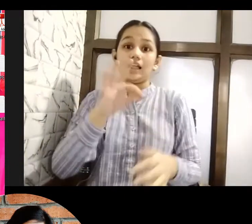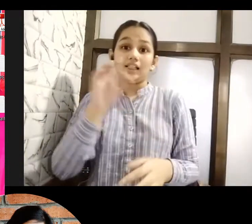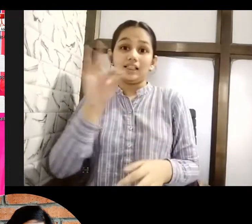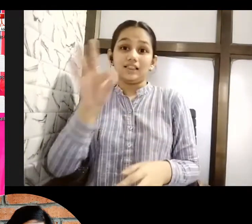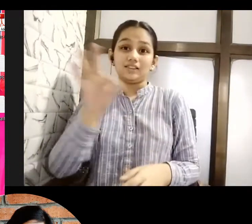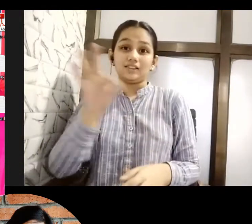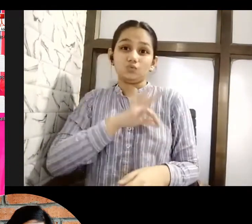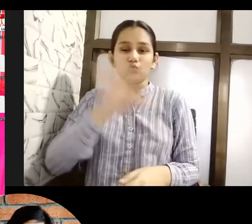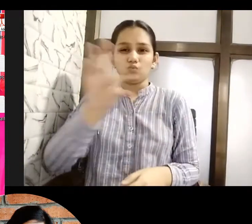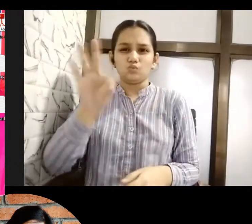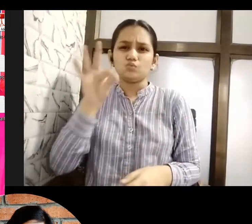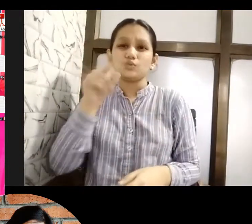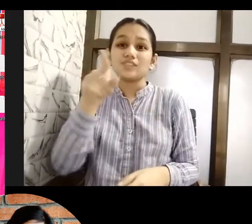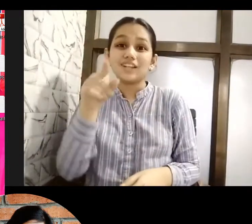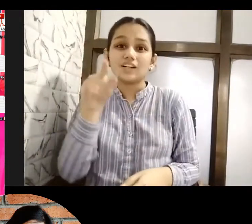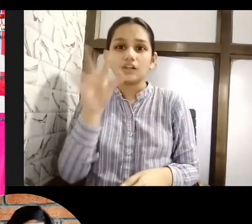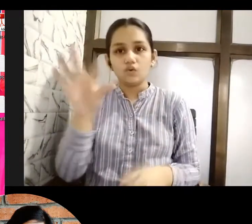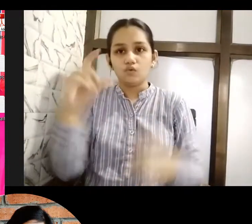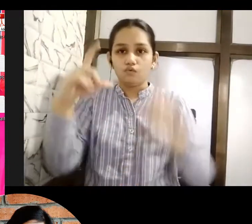I'm going to click on it.